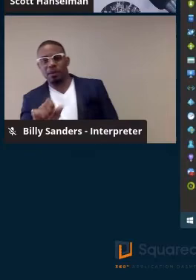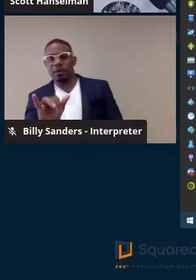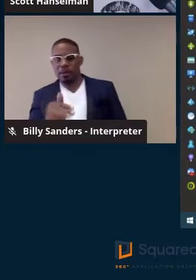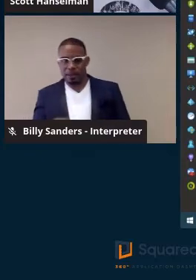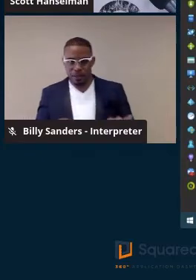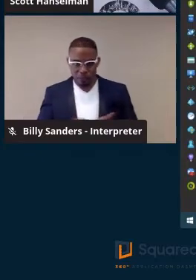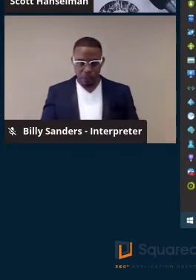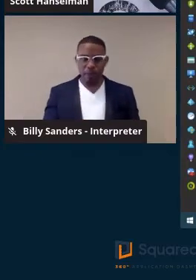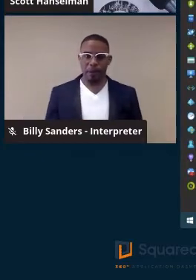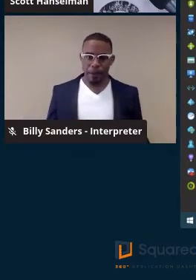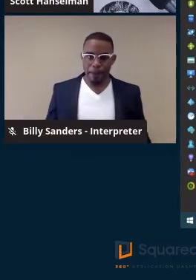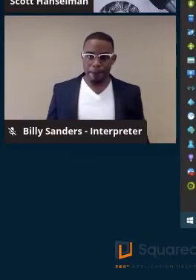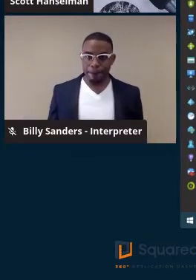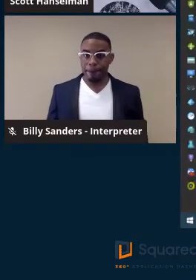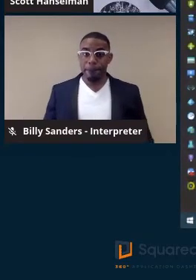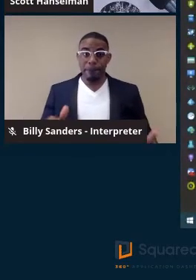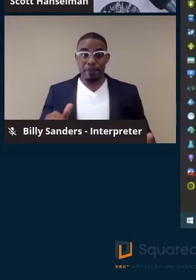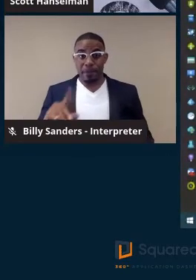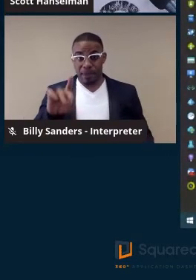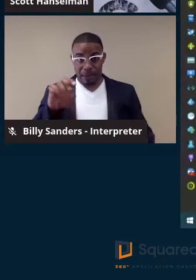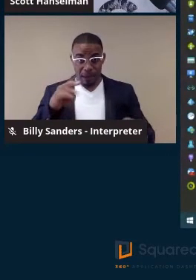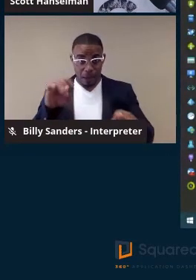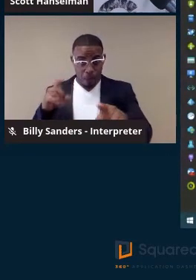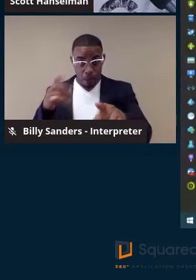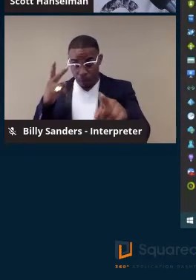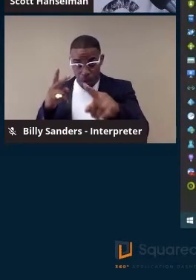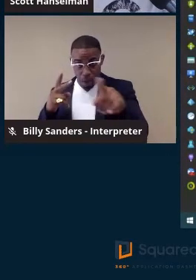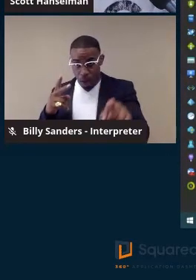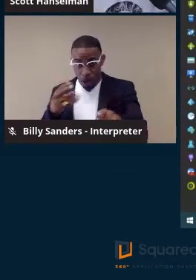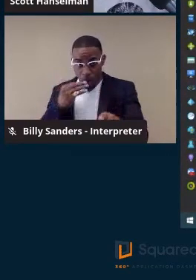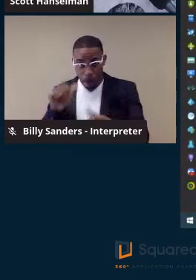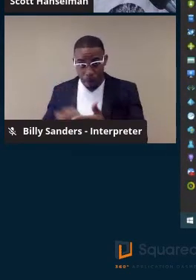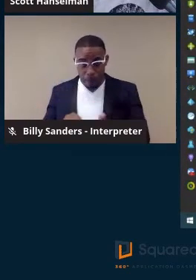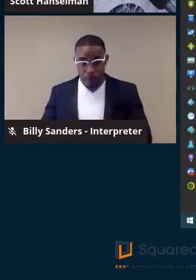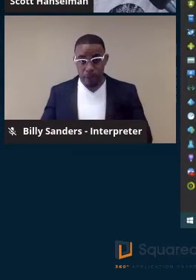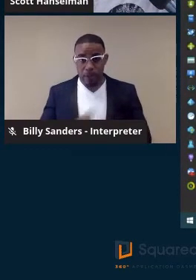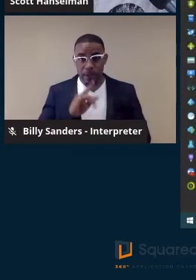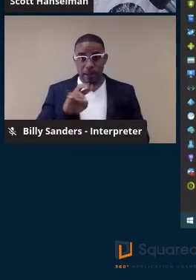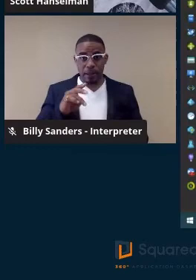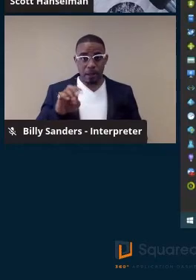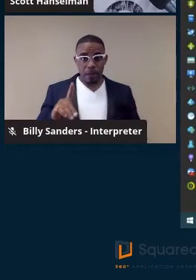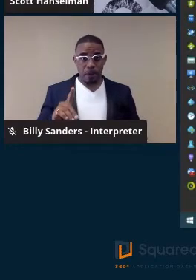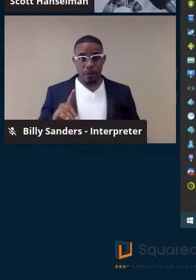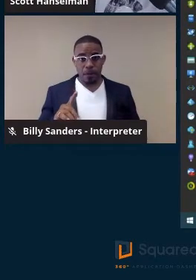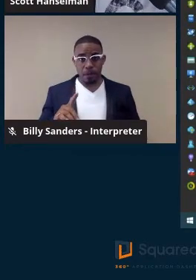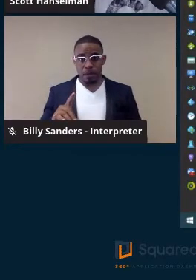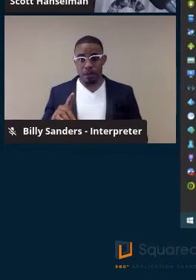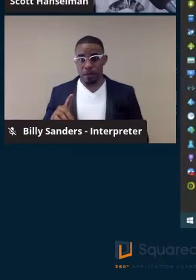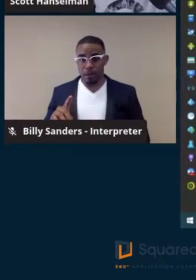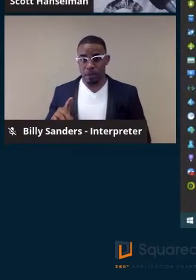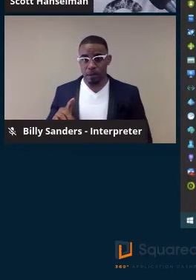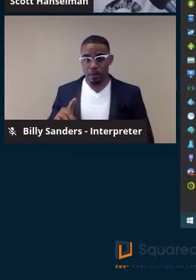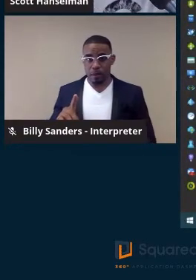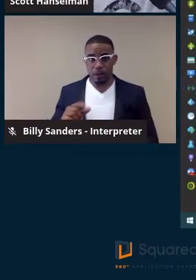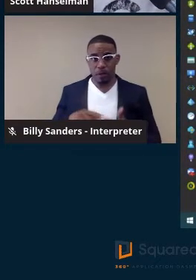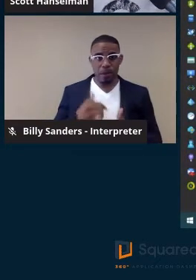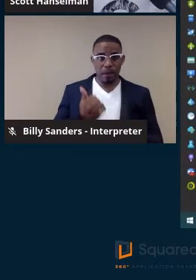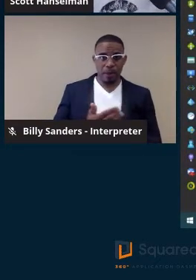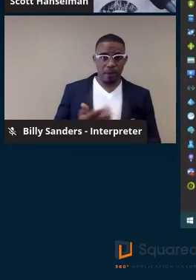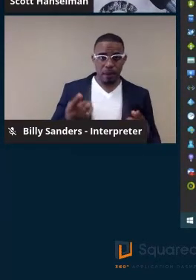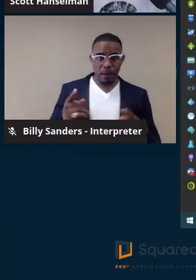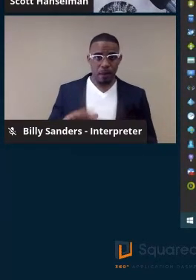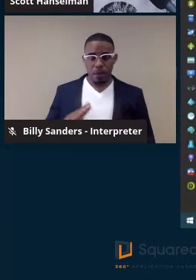important. Now, this dashboard that we saw on the home page is a dashboard that shows me everything that's happening on